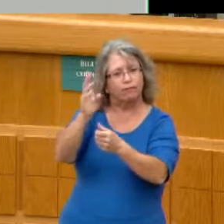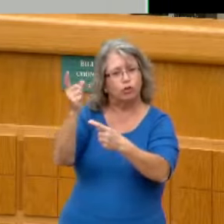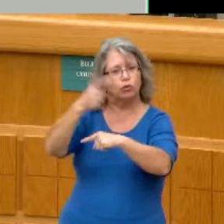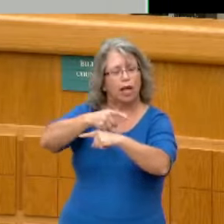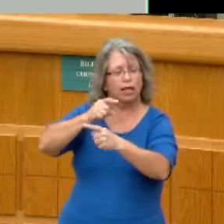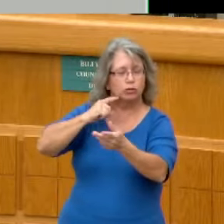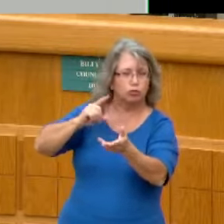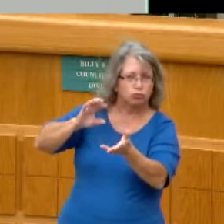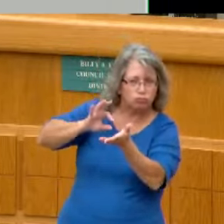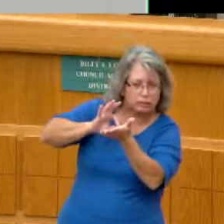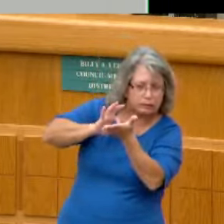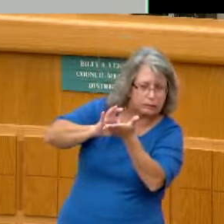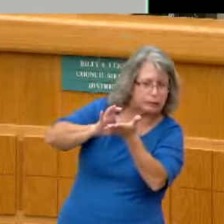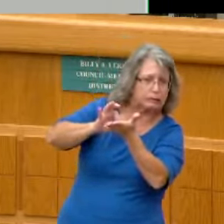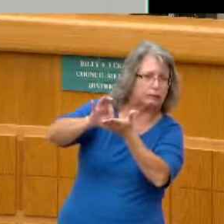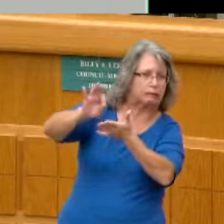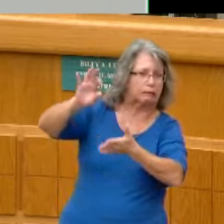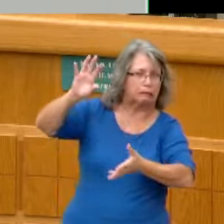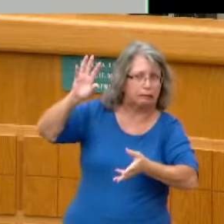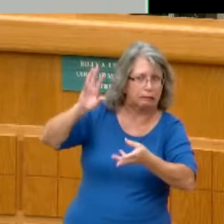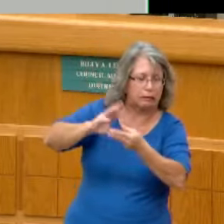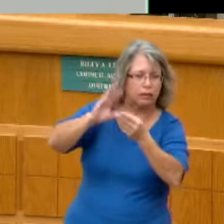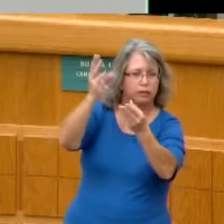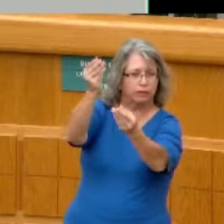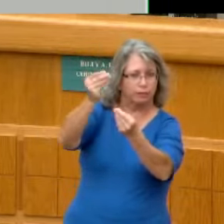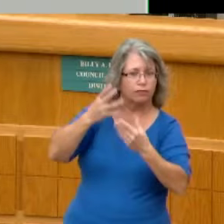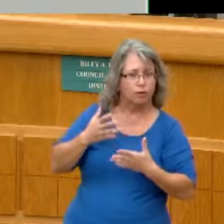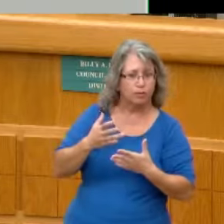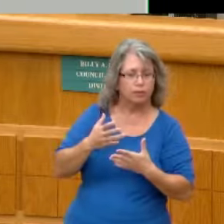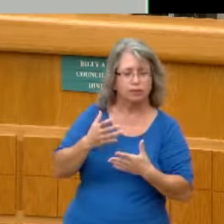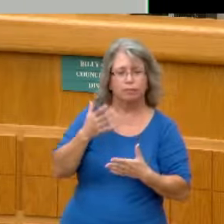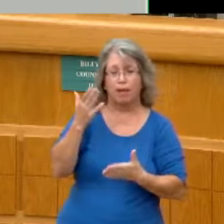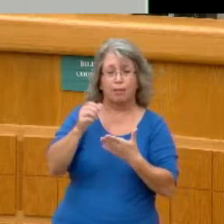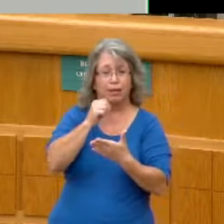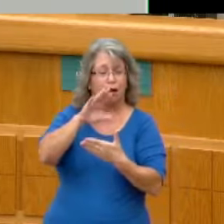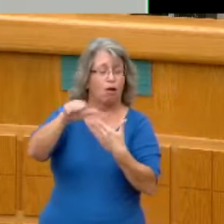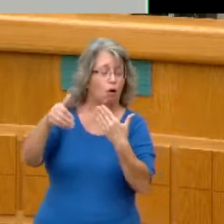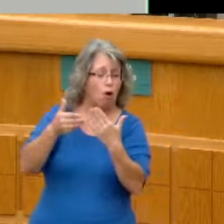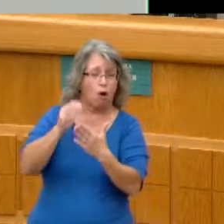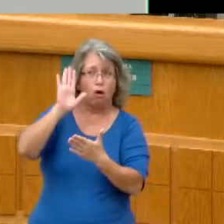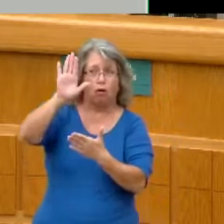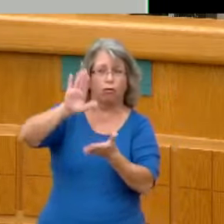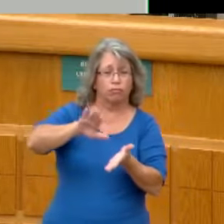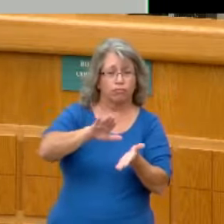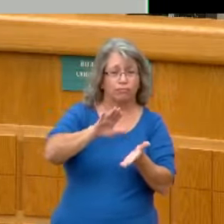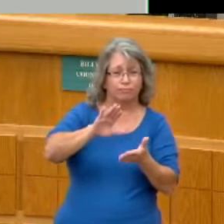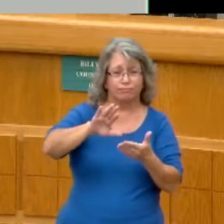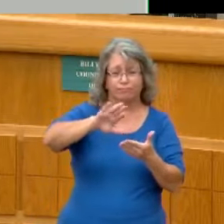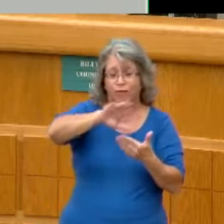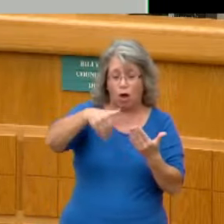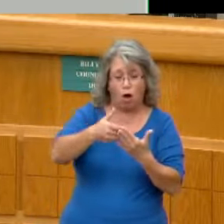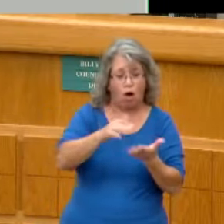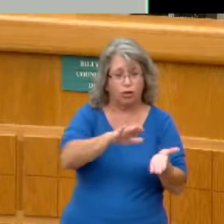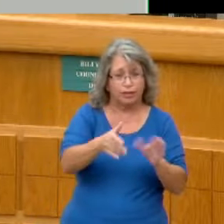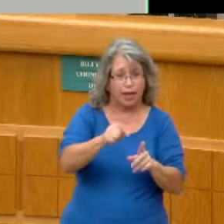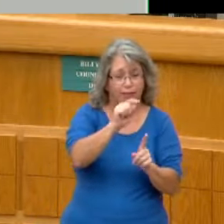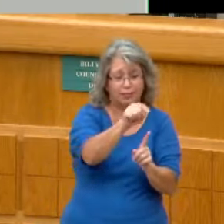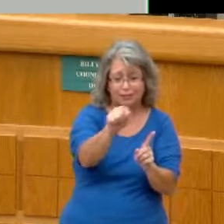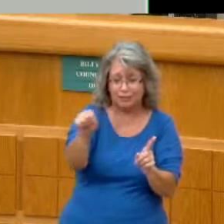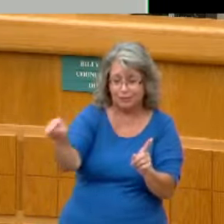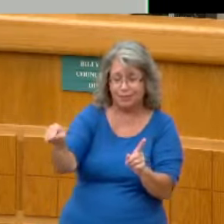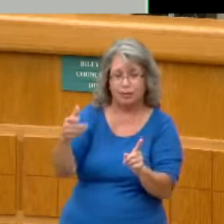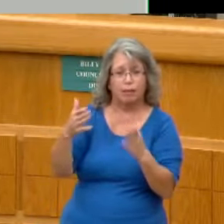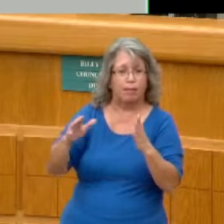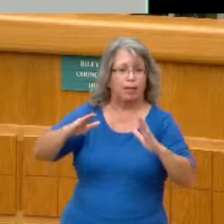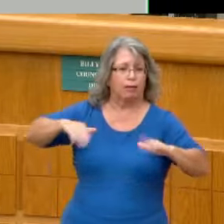like this isn't quite up to date, because not all the fatalities have been processed yet. And the more fatalities there are, the longer it takes to process.